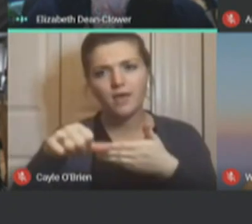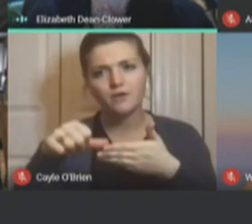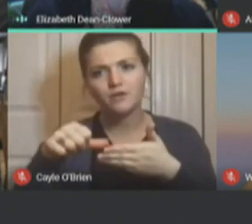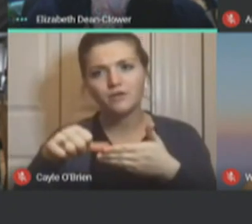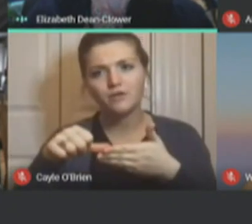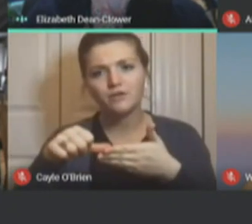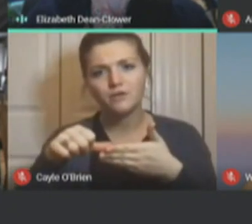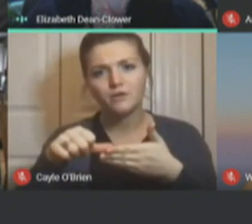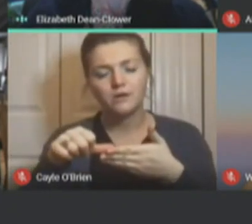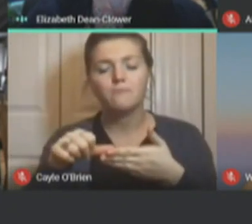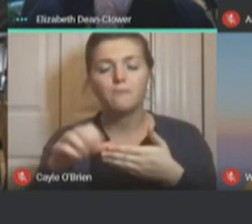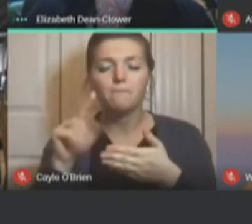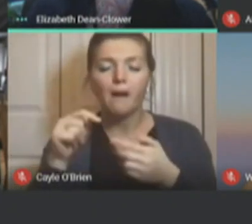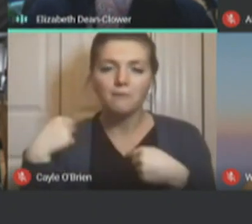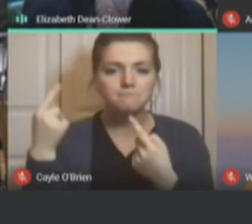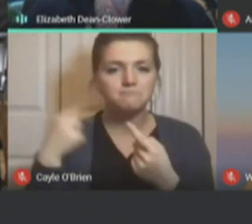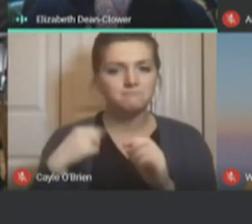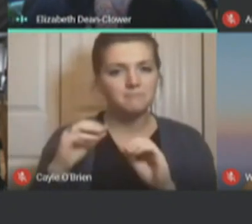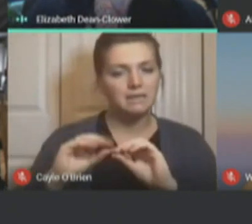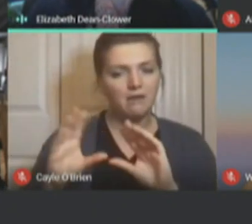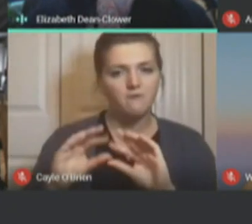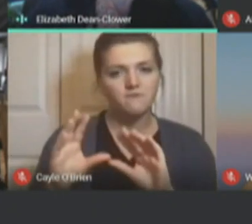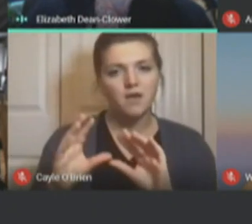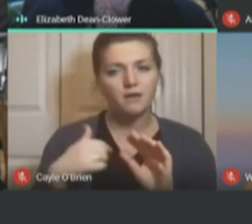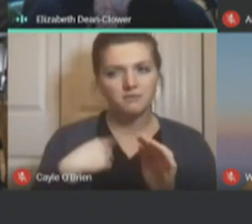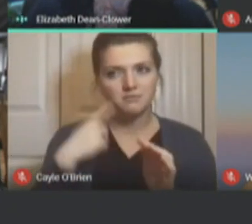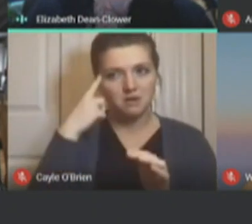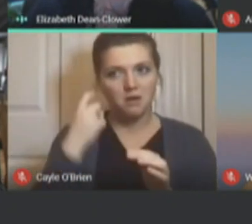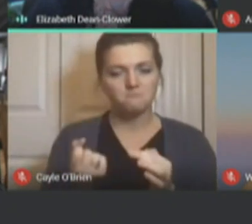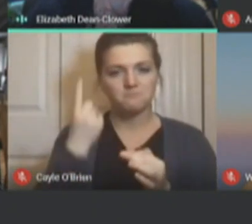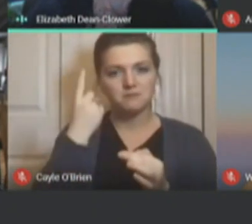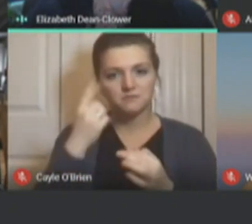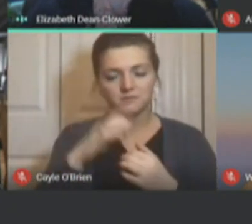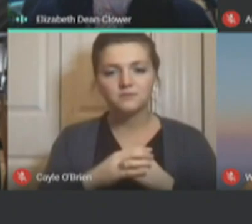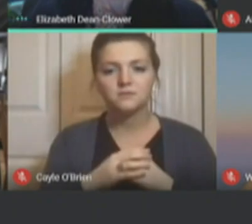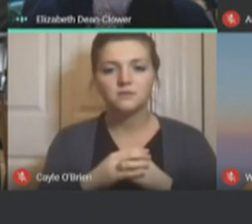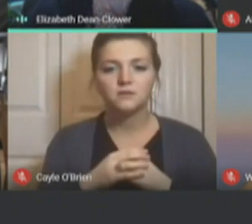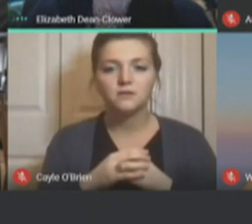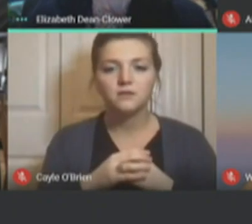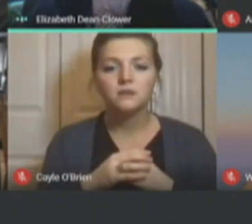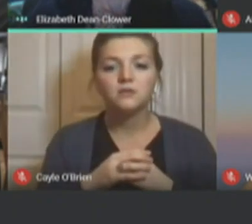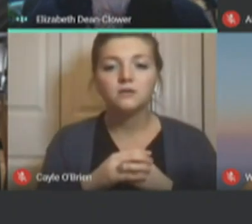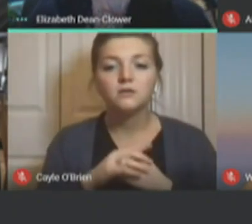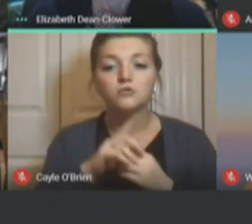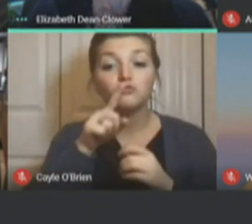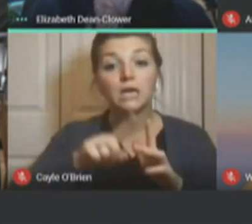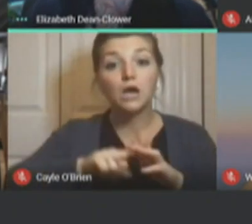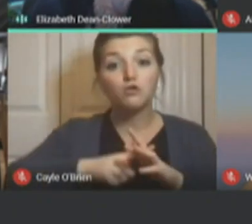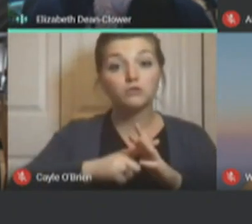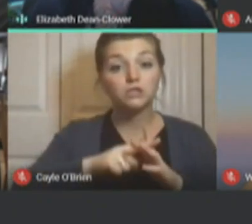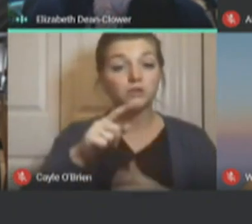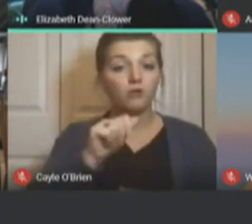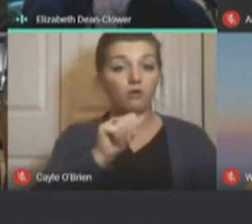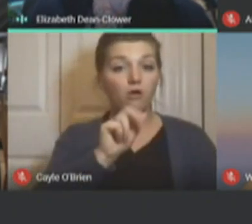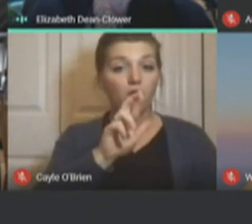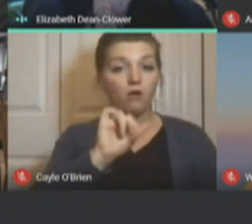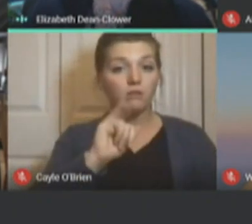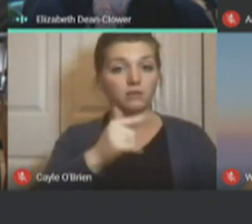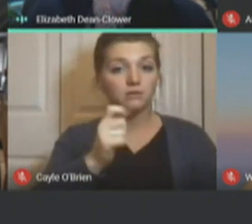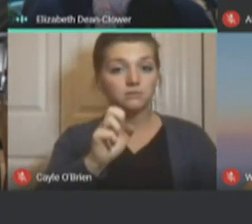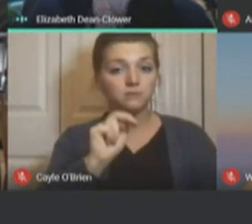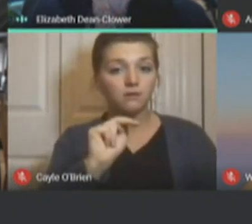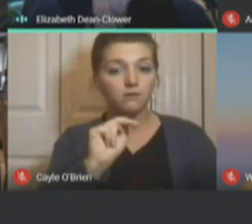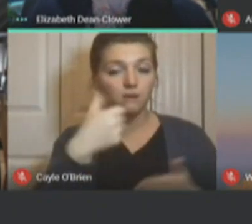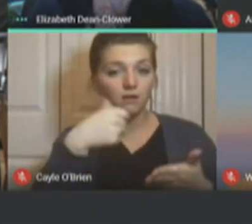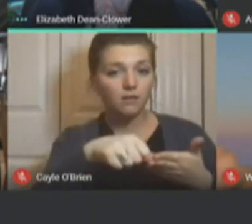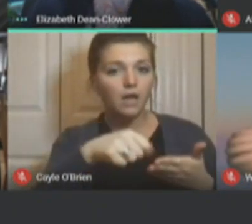been clarified, that although the Arlington letter was going to be a template once we saw that they had produced one, they also at an earlier